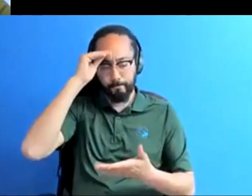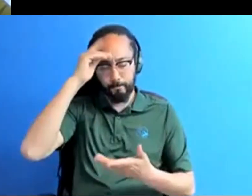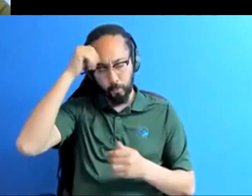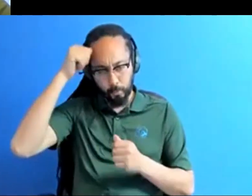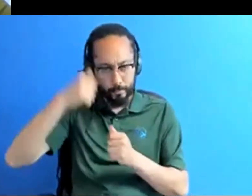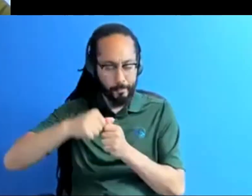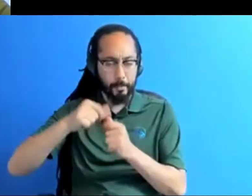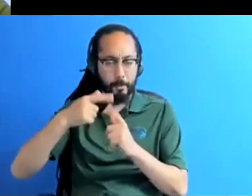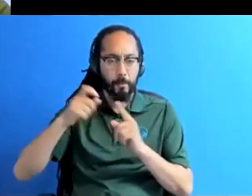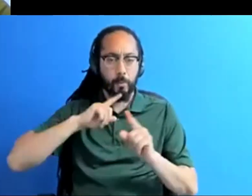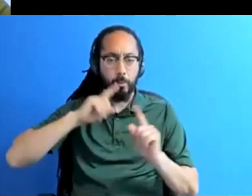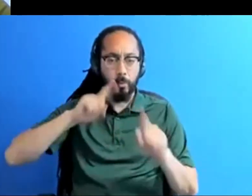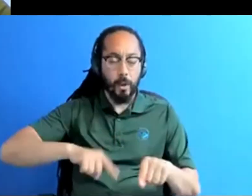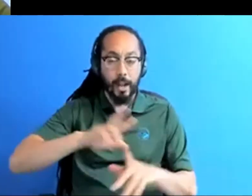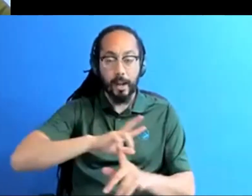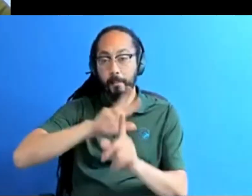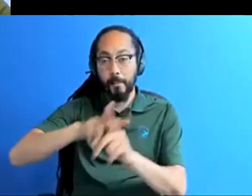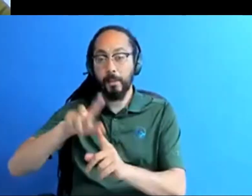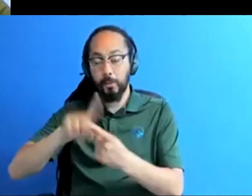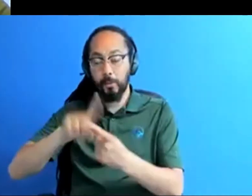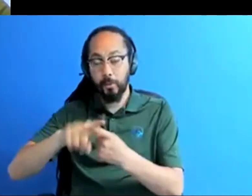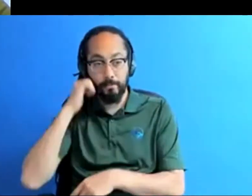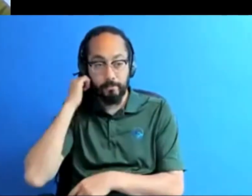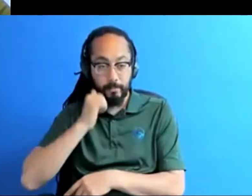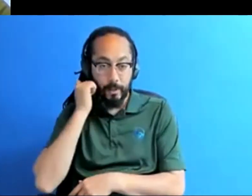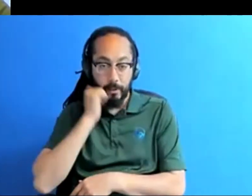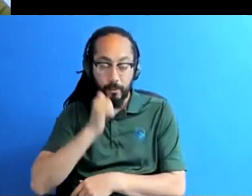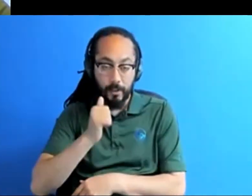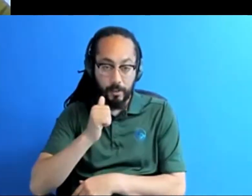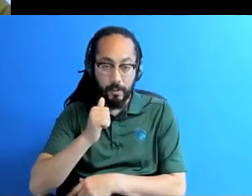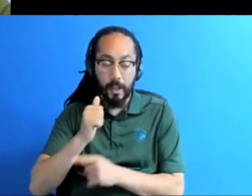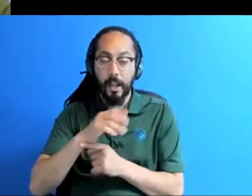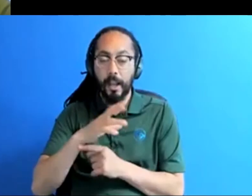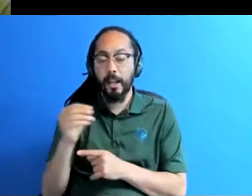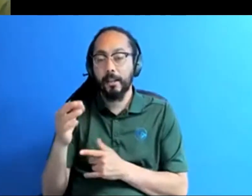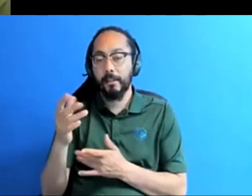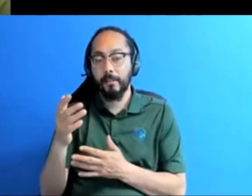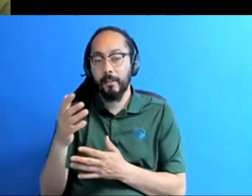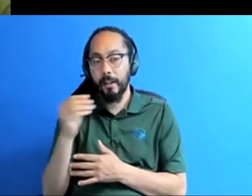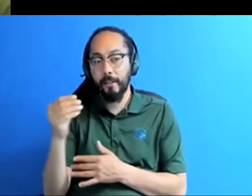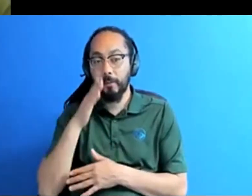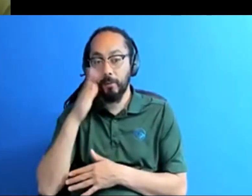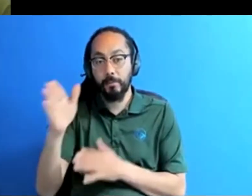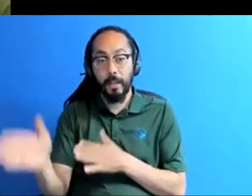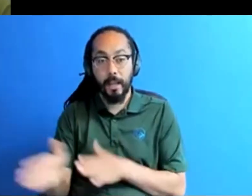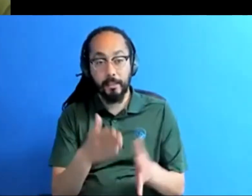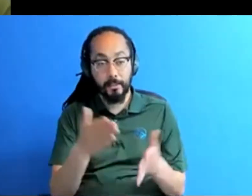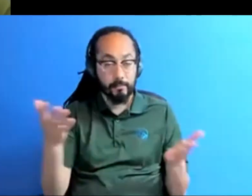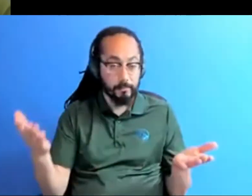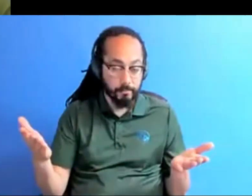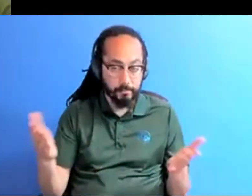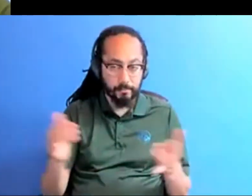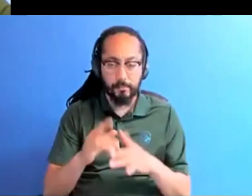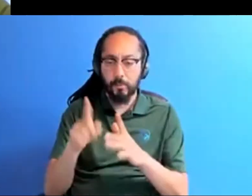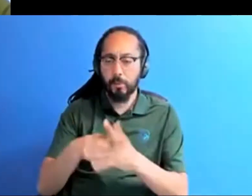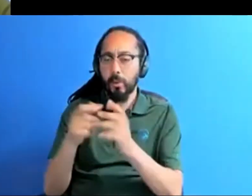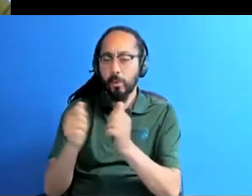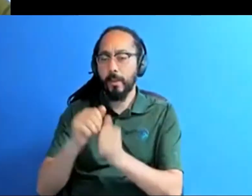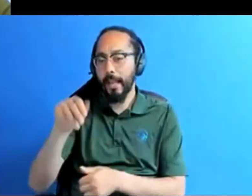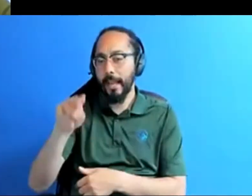and apply to your day-to-day as an organization and future plans? Let's start off with